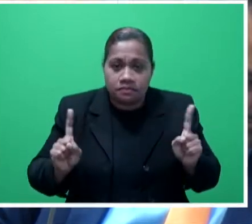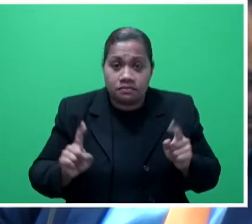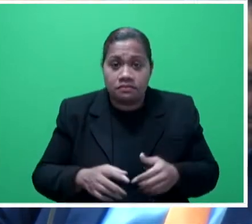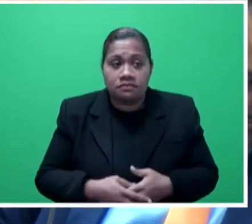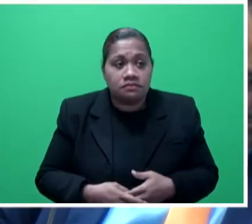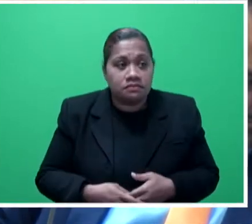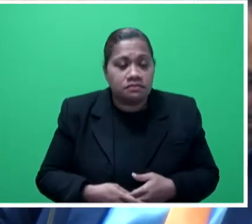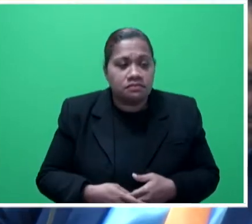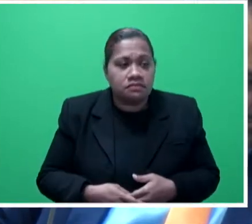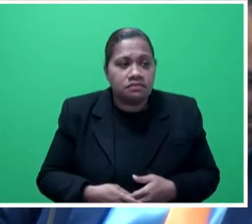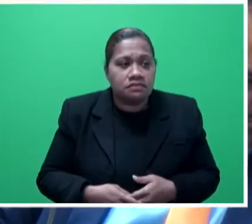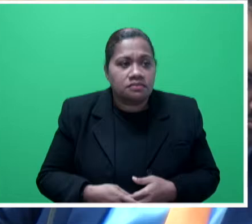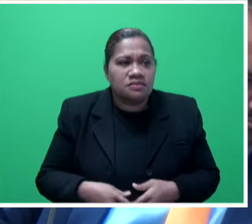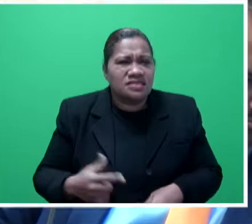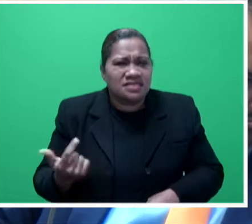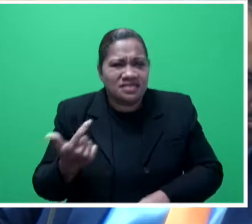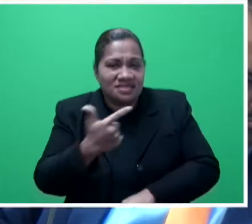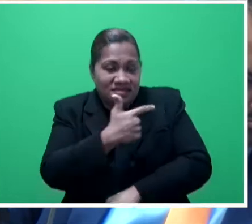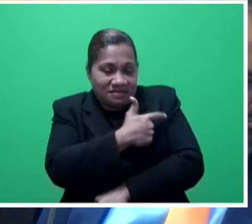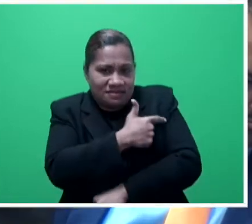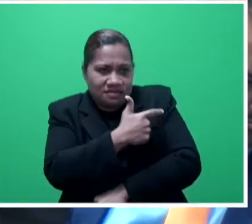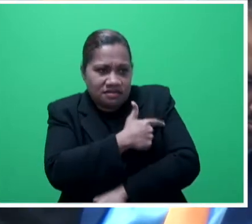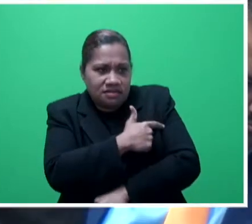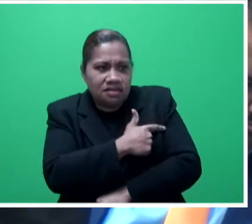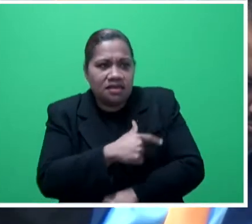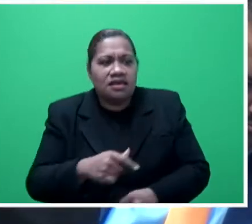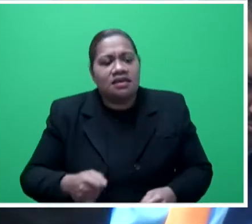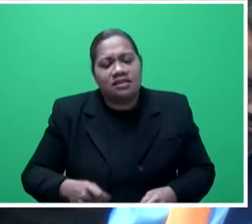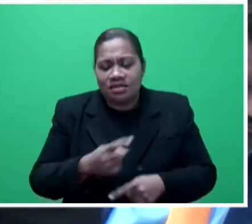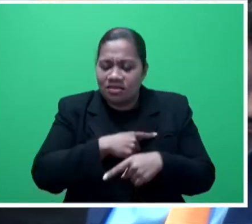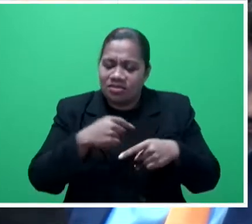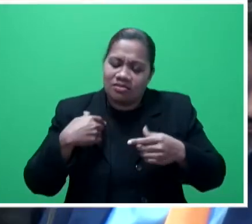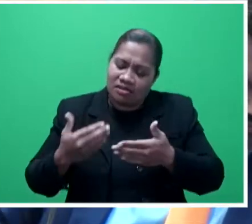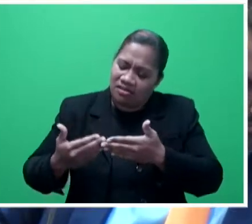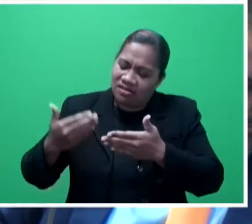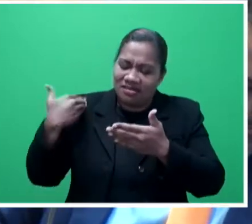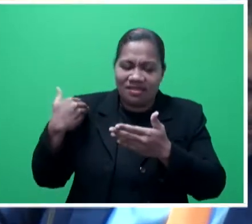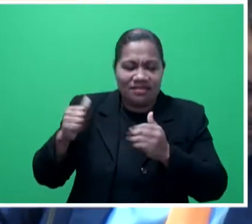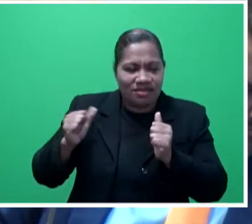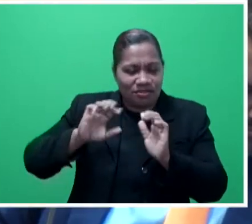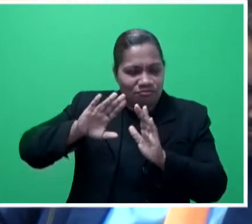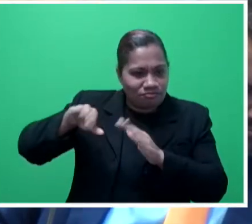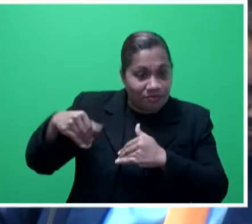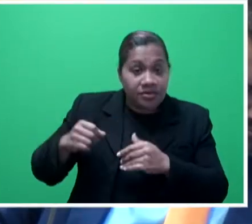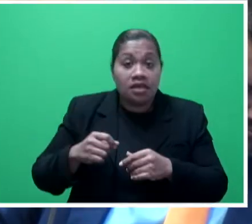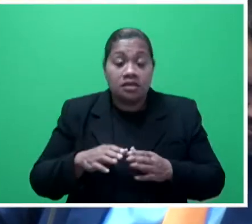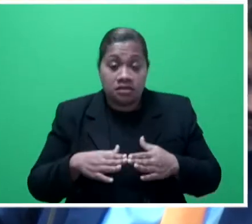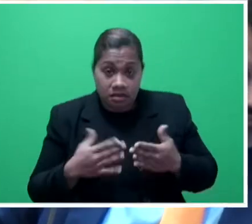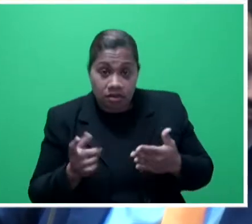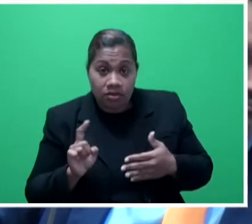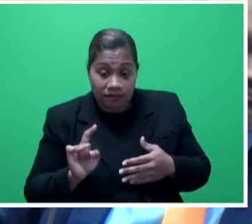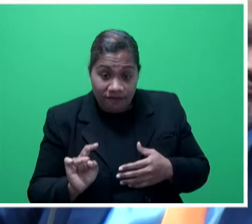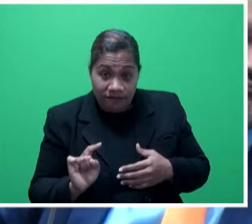of the vaccination. And we've gone past and beyond that. As we speak, we've had two phases. The first